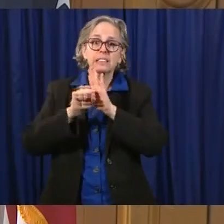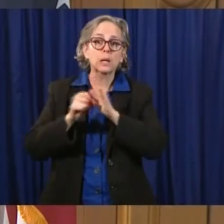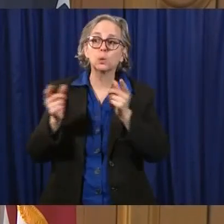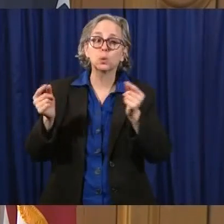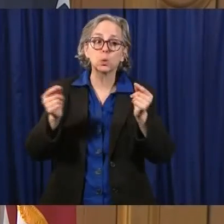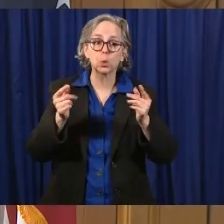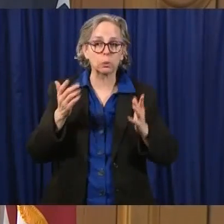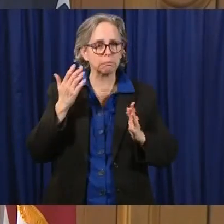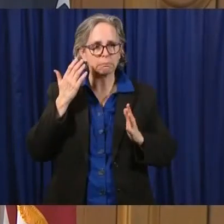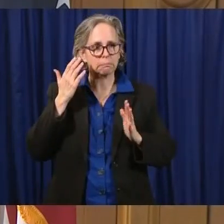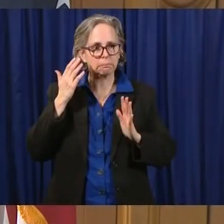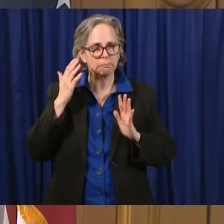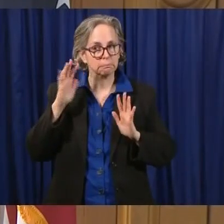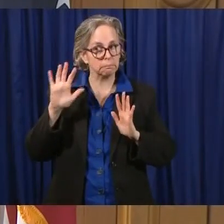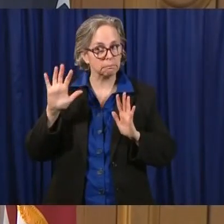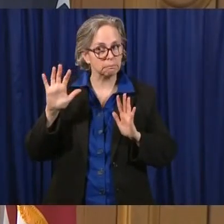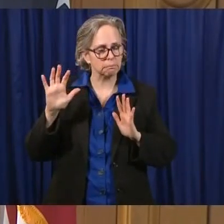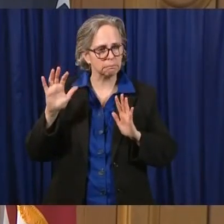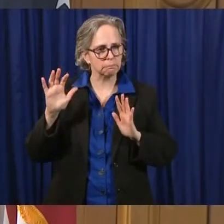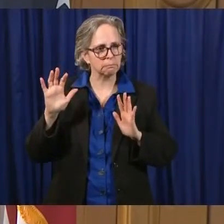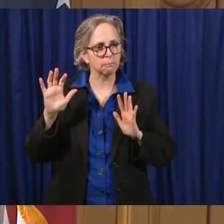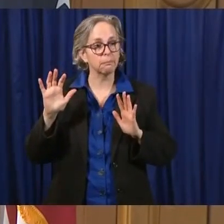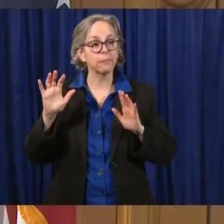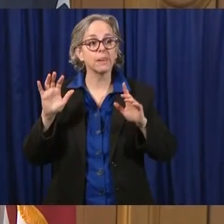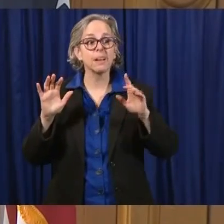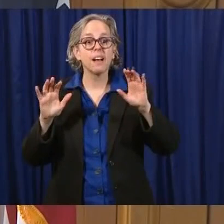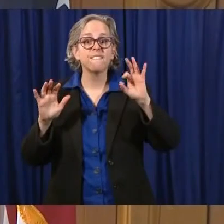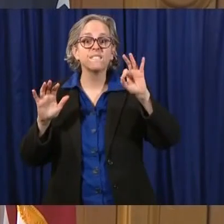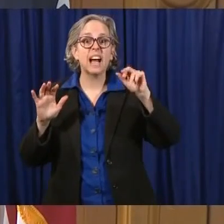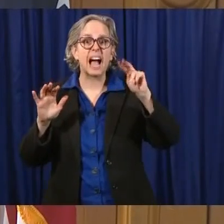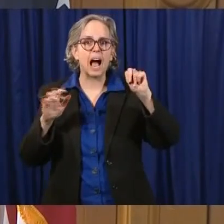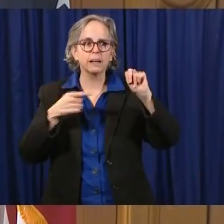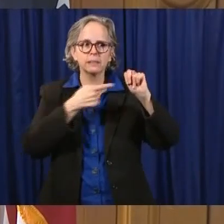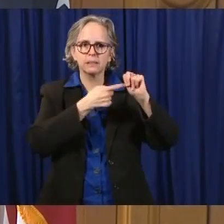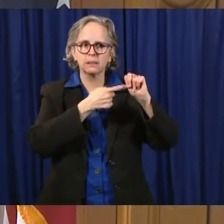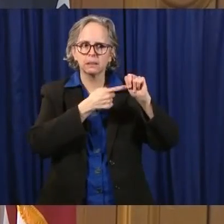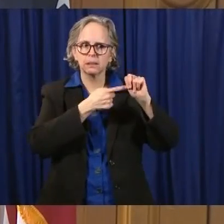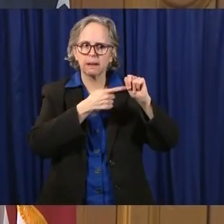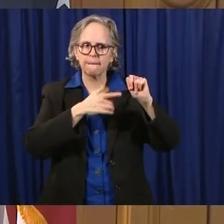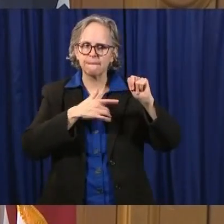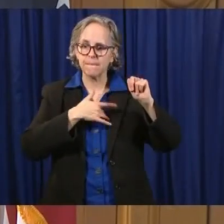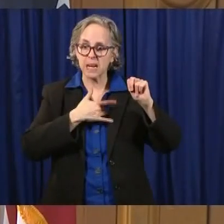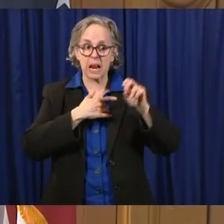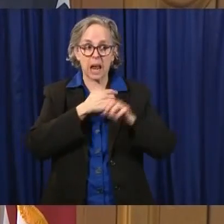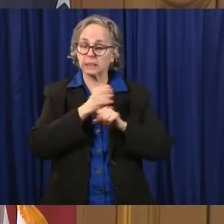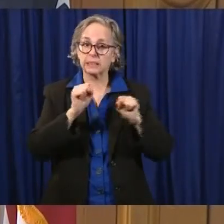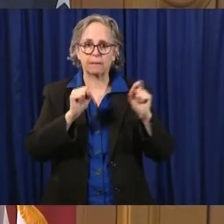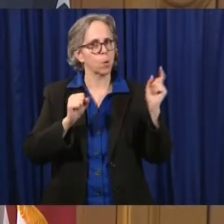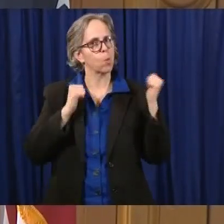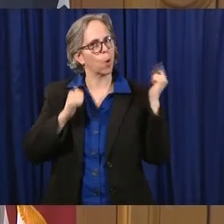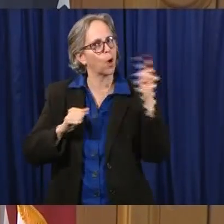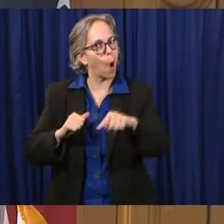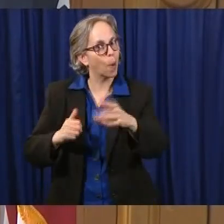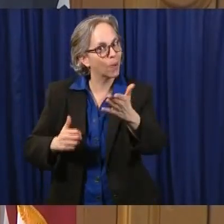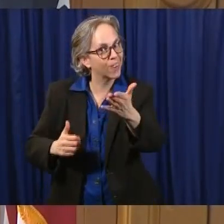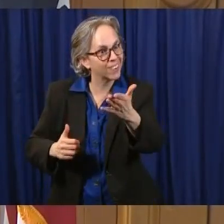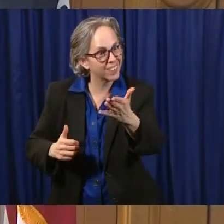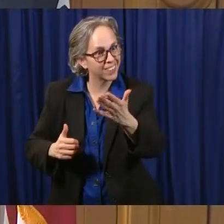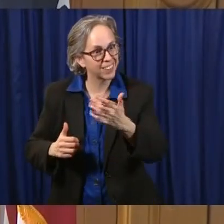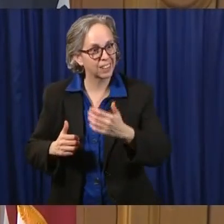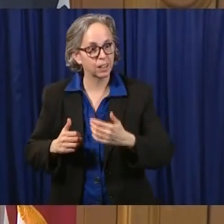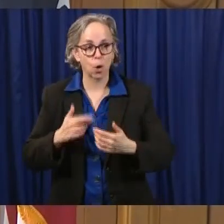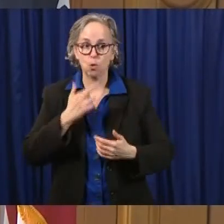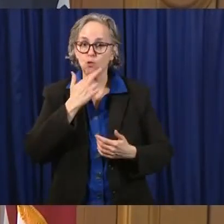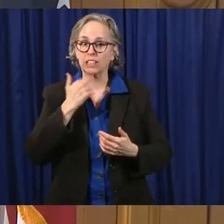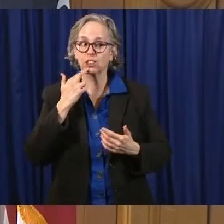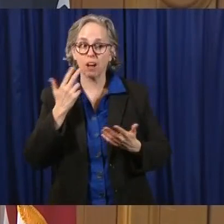only. It's going to be what fans think is safe. What do restaurant customers think is safe? What do people who go to bars